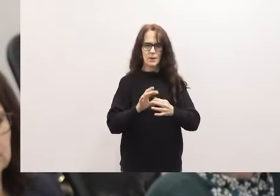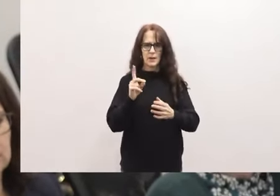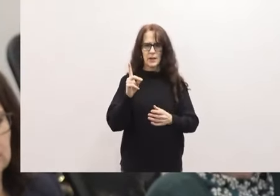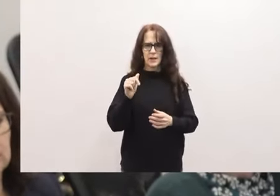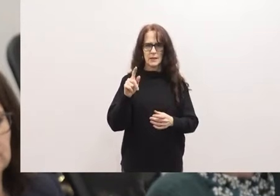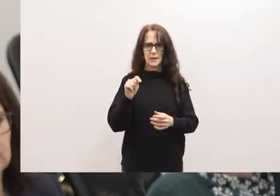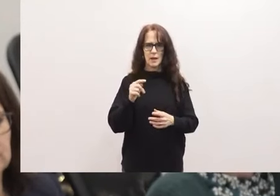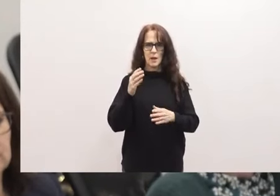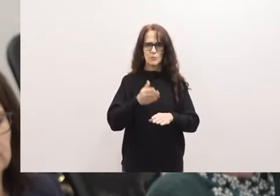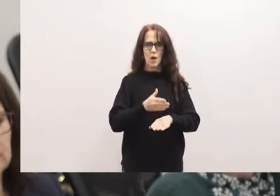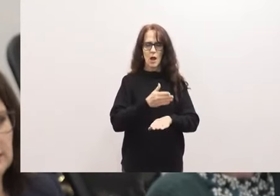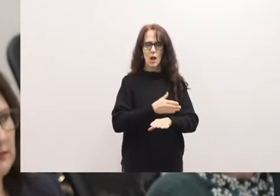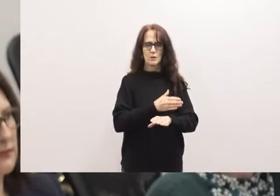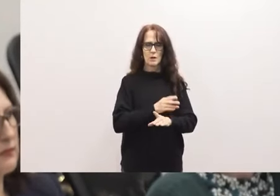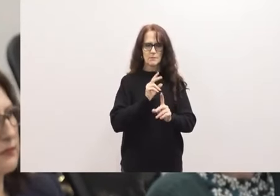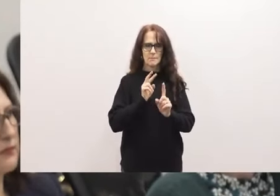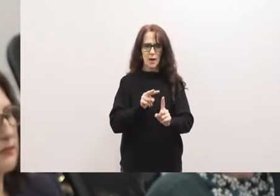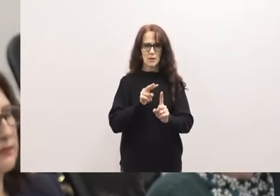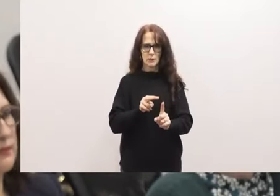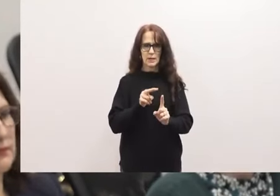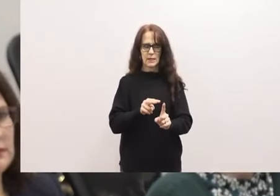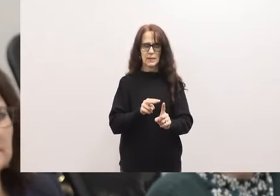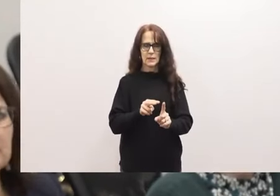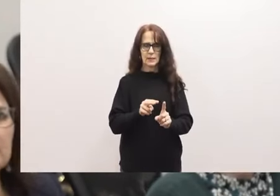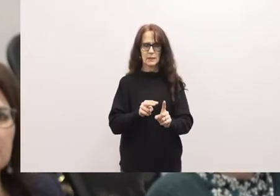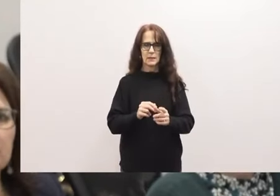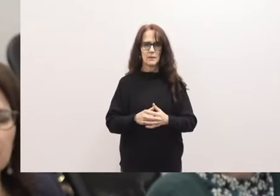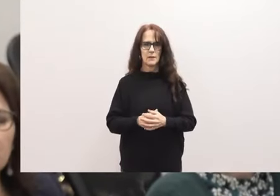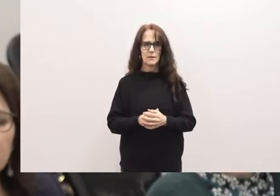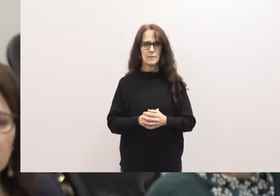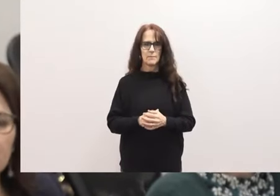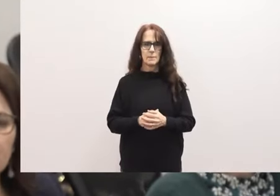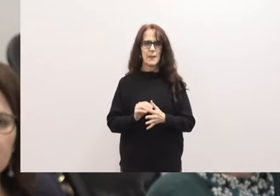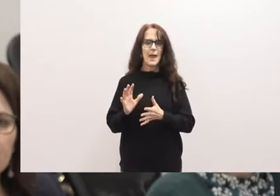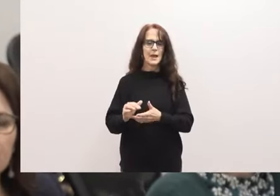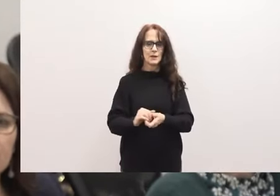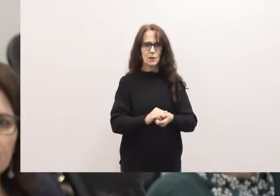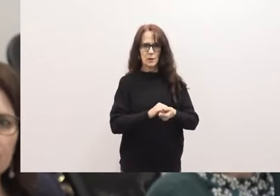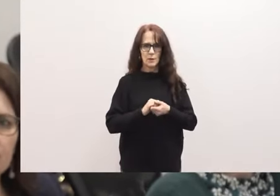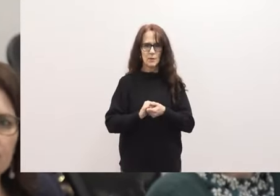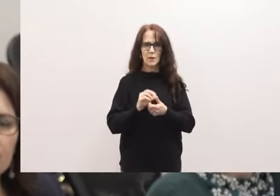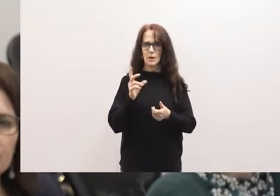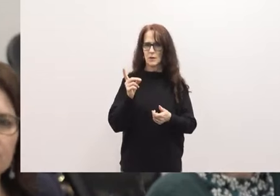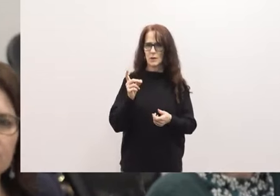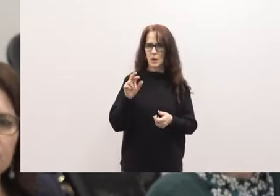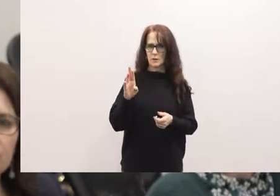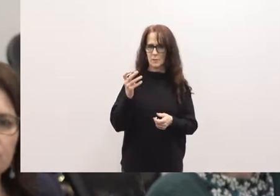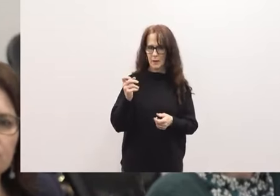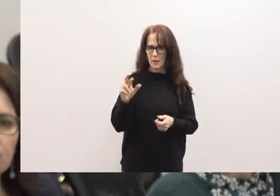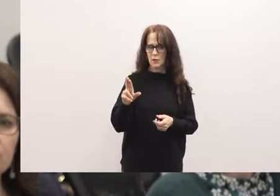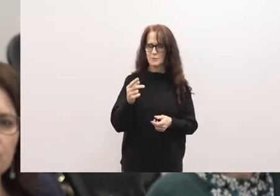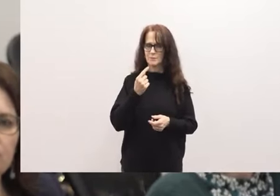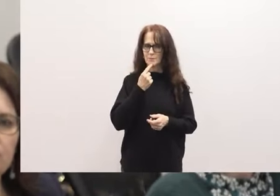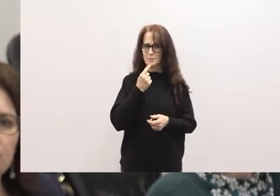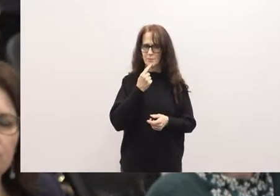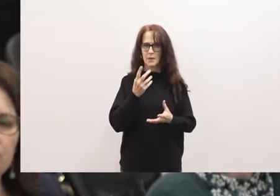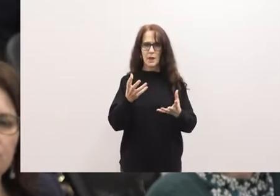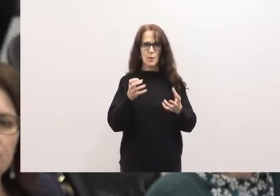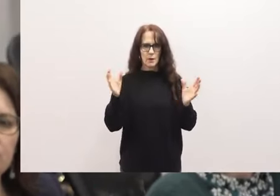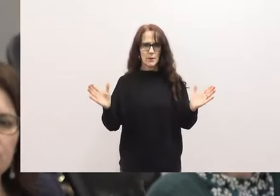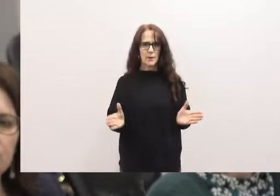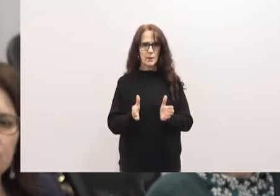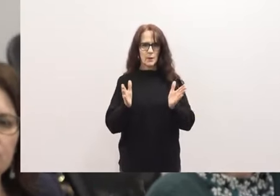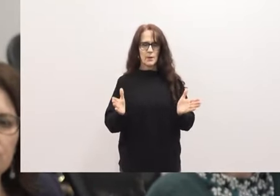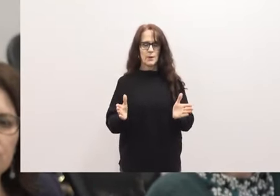progress monitoring process. And in the spirit of collaboration, as Dr. Baker mentioned, I want to encourage